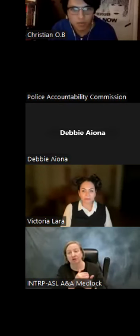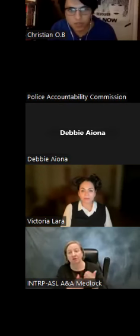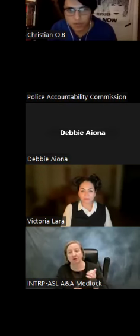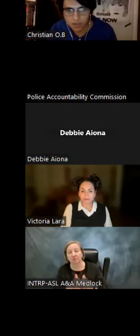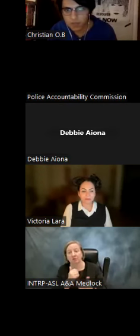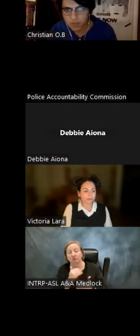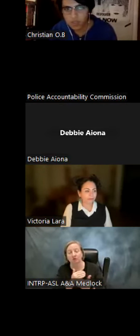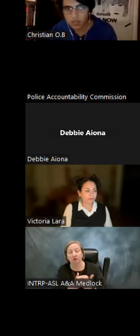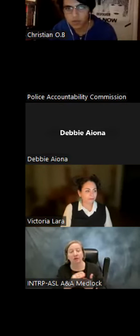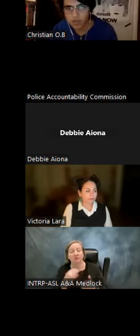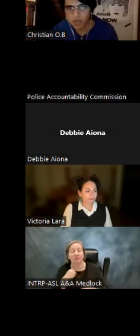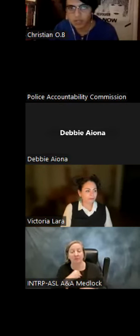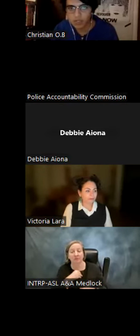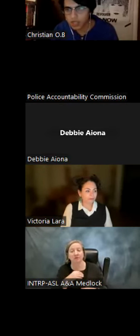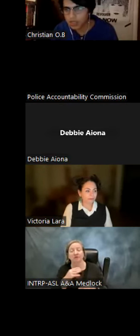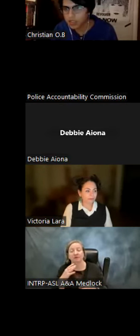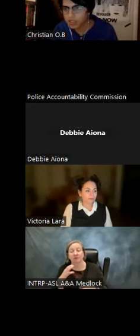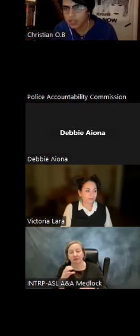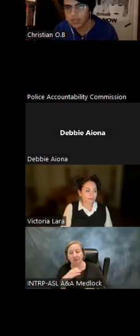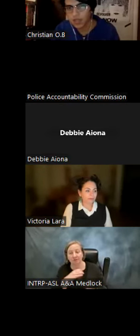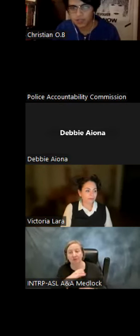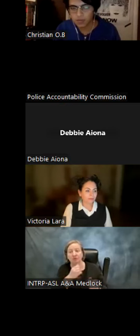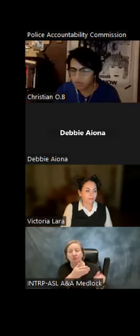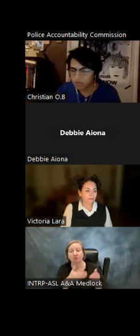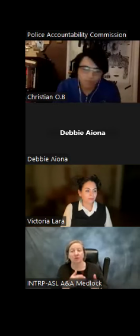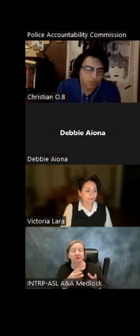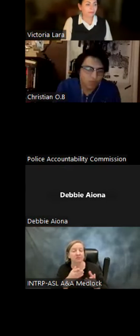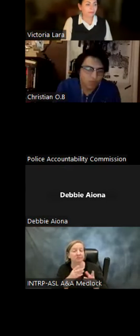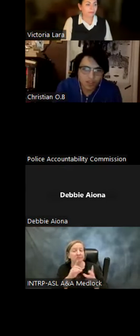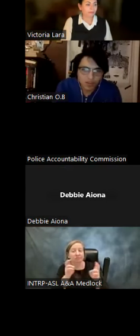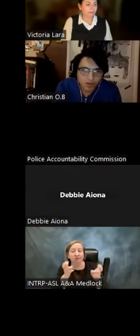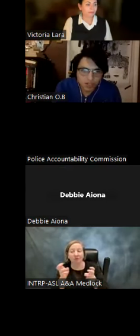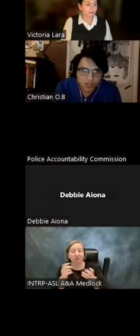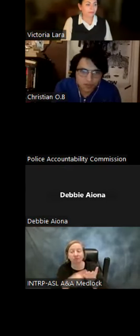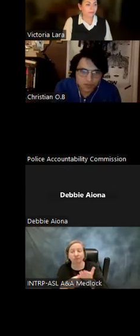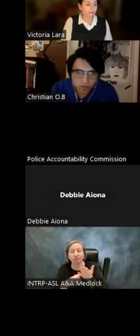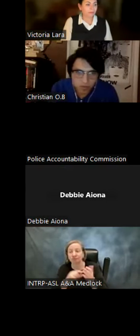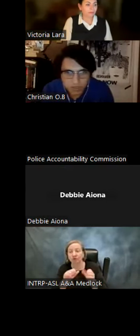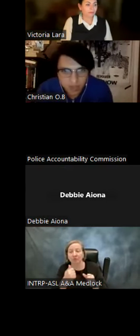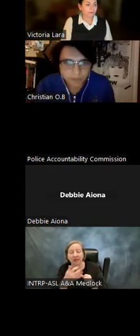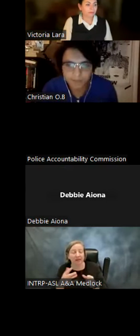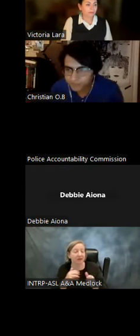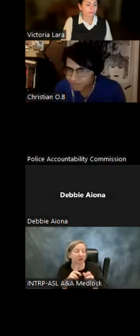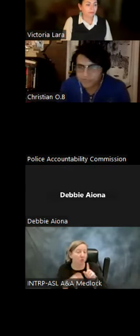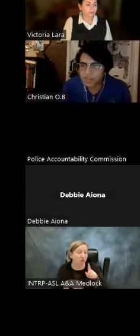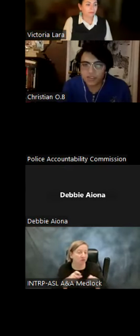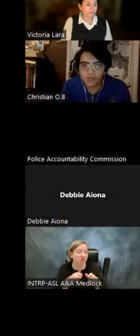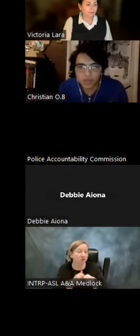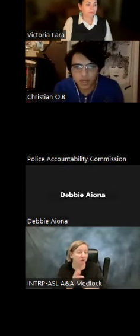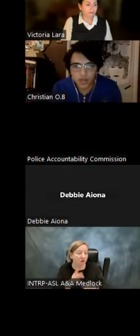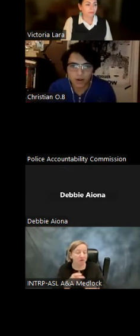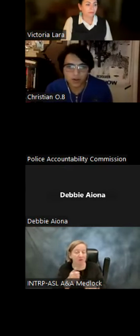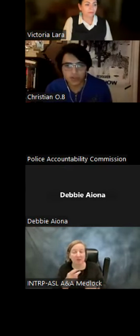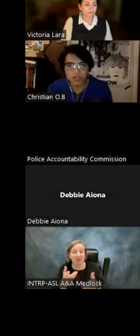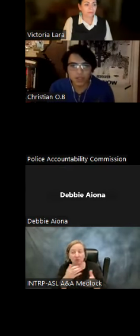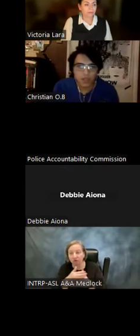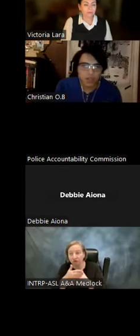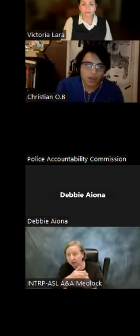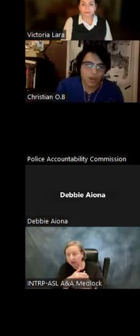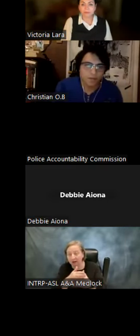where members of the commission can bring items to discuss. This can be pretty much anything, questions, follow-ups, anything you want to share,